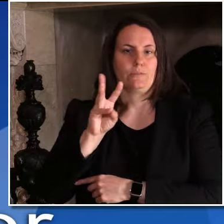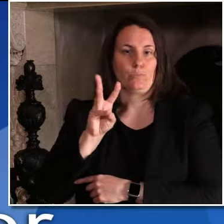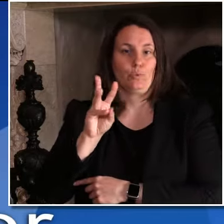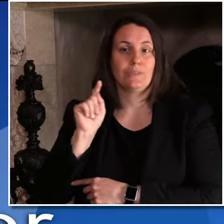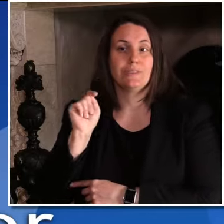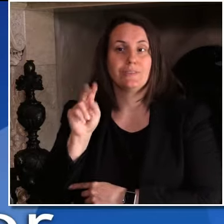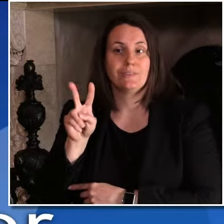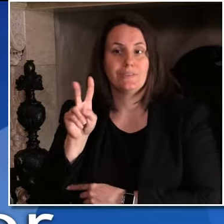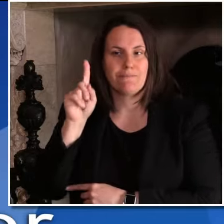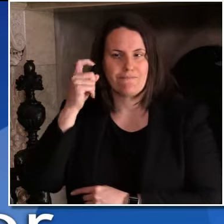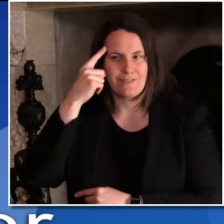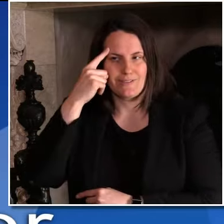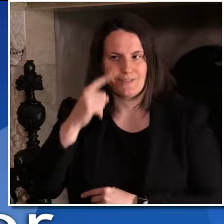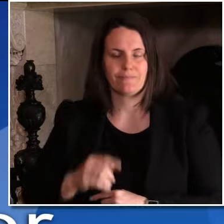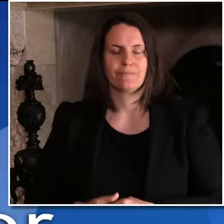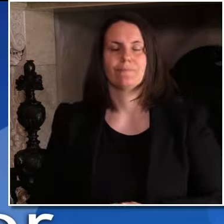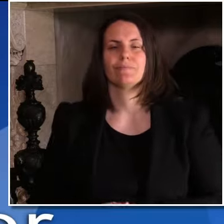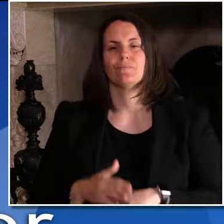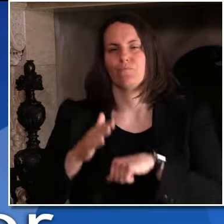WKOW.